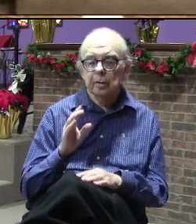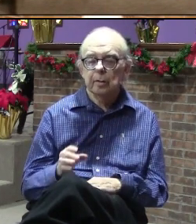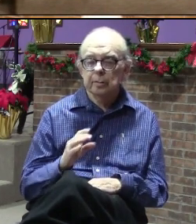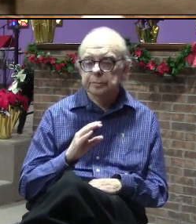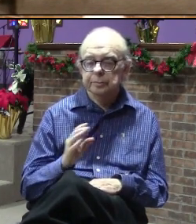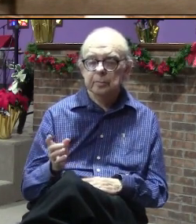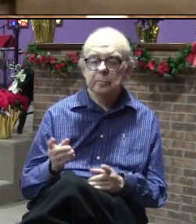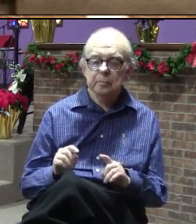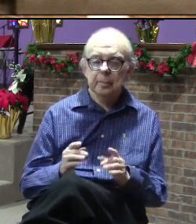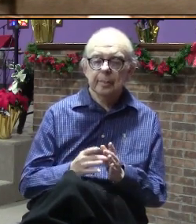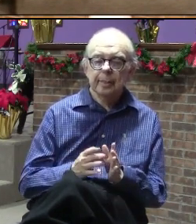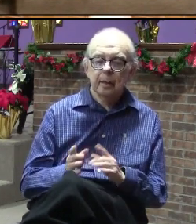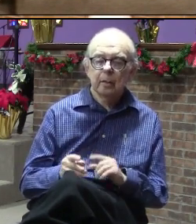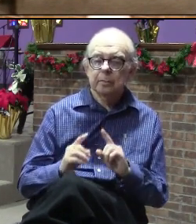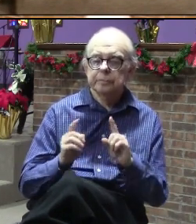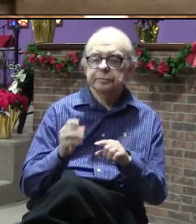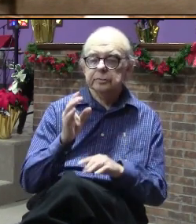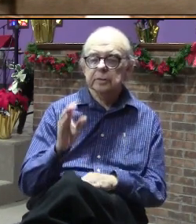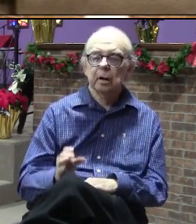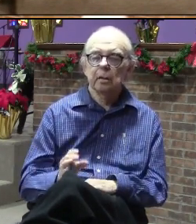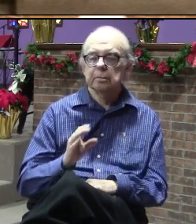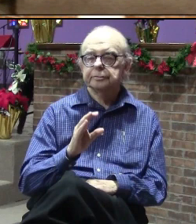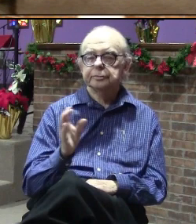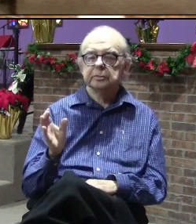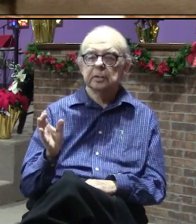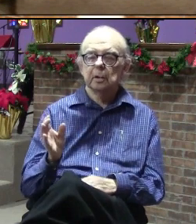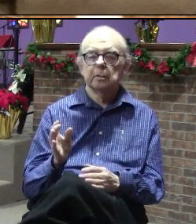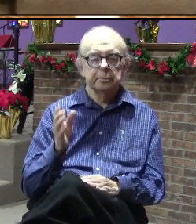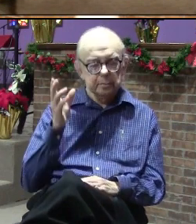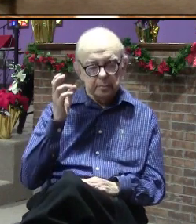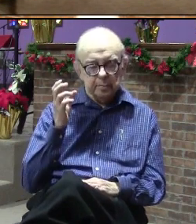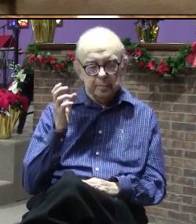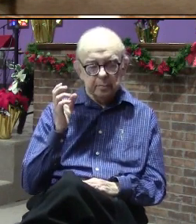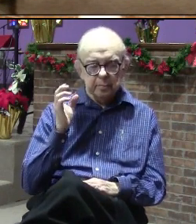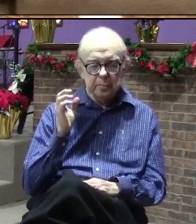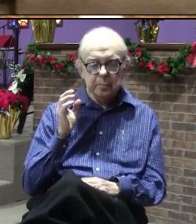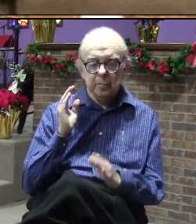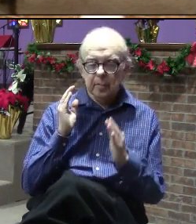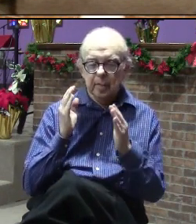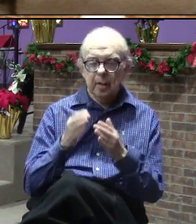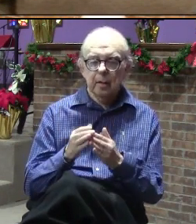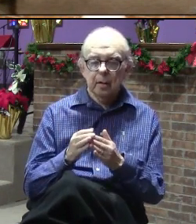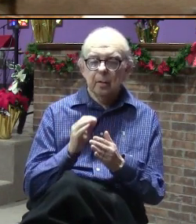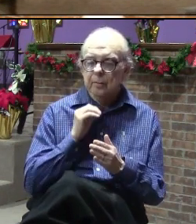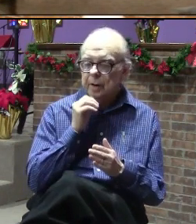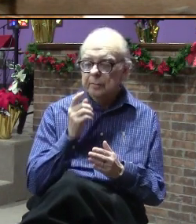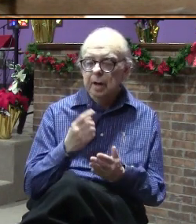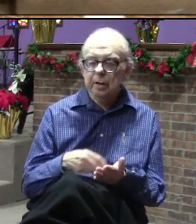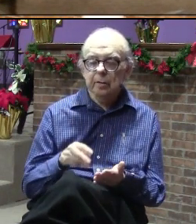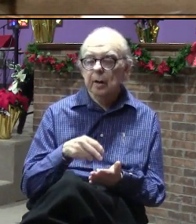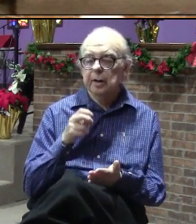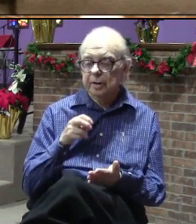And when Jesus went to the cross, Satan was on a mission for him not to rise again,